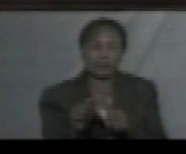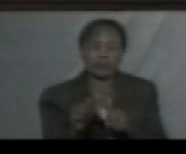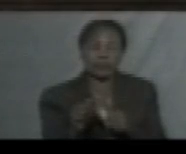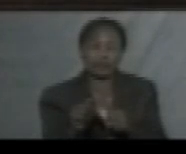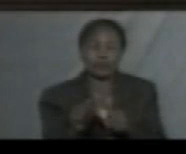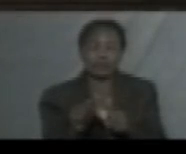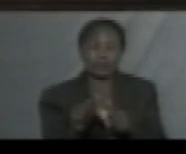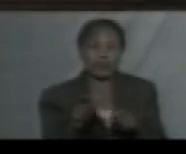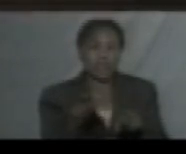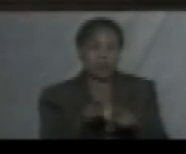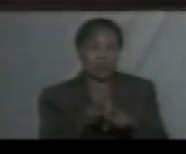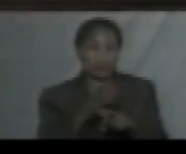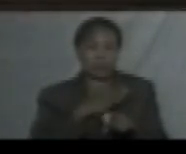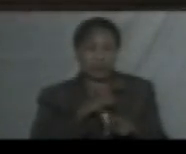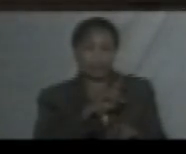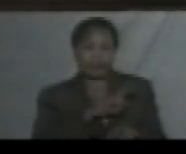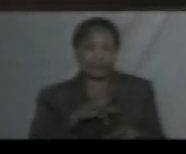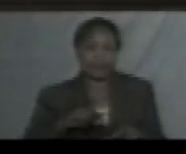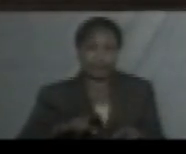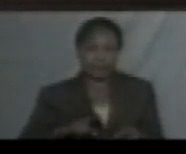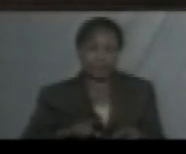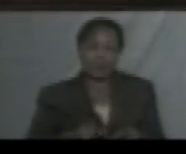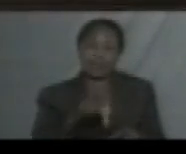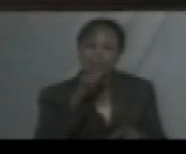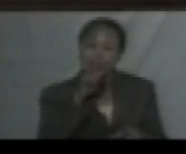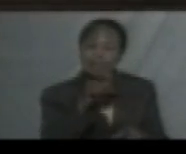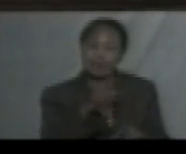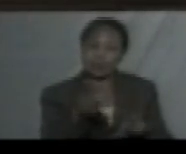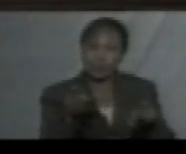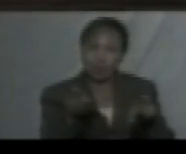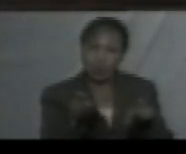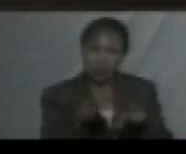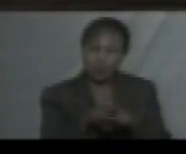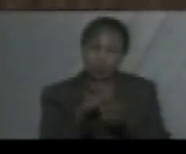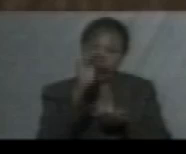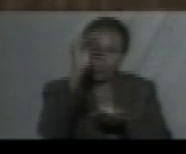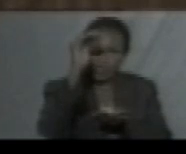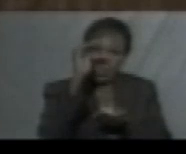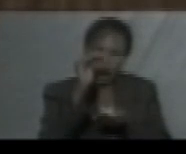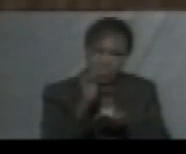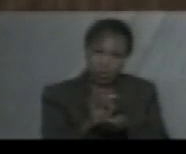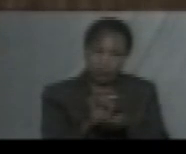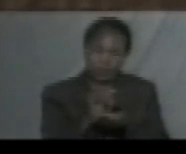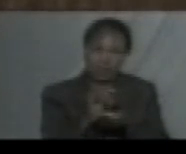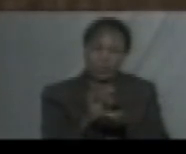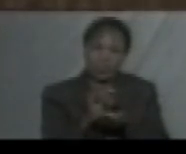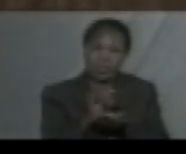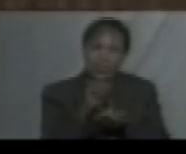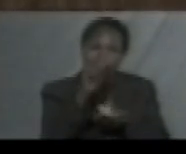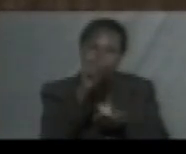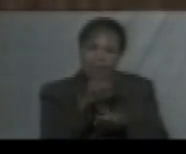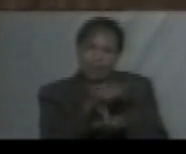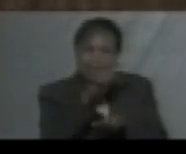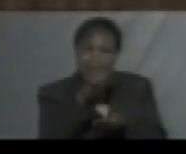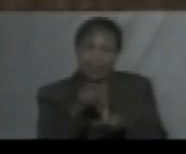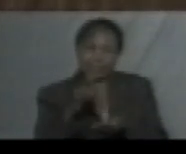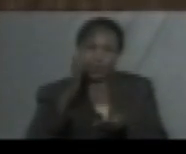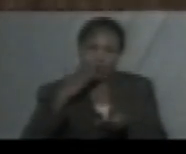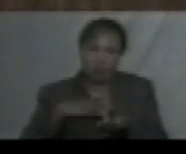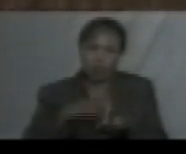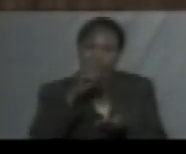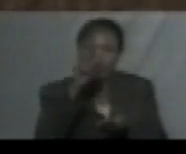And my Lord, it was also to reduce the human error by